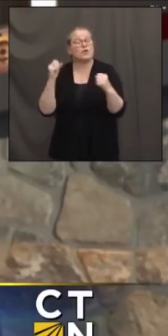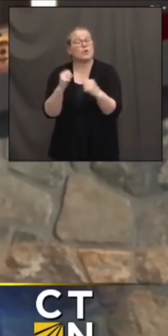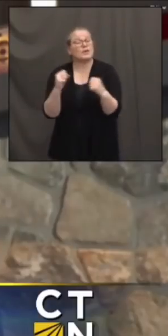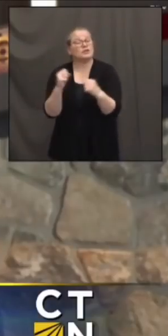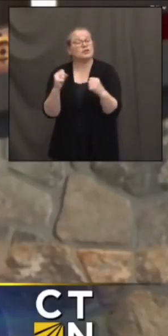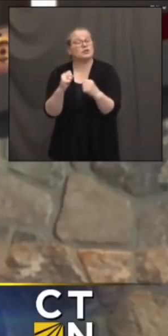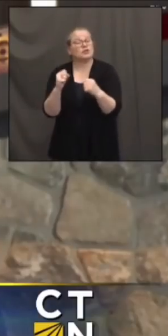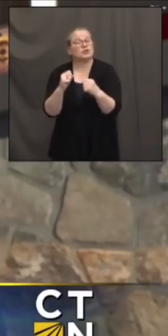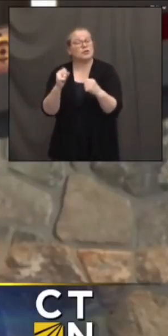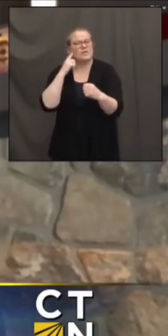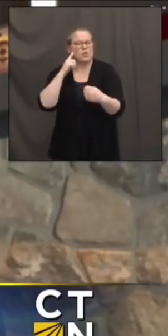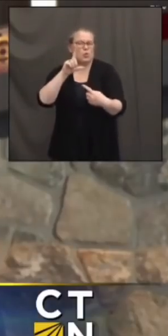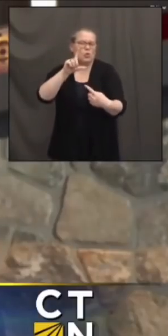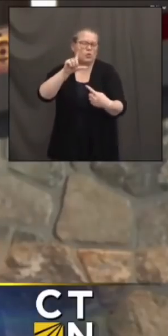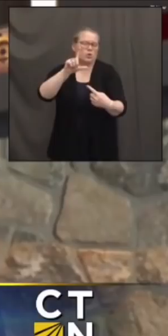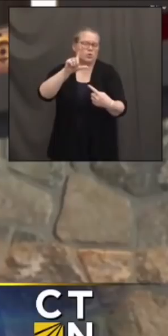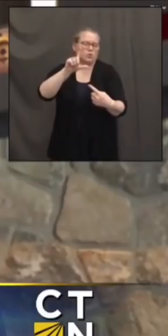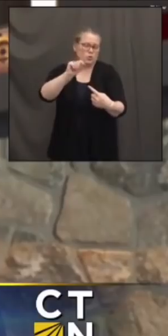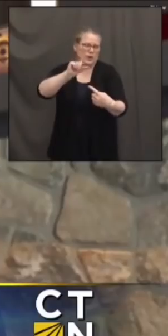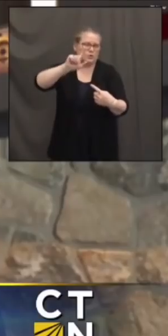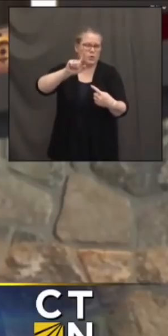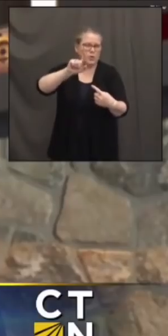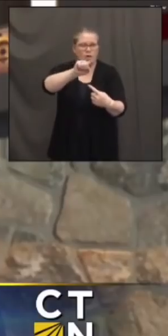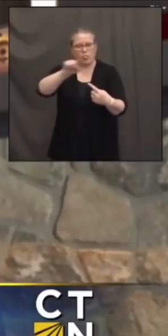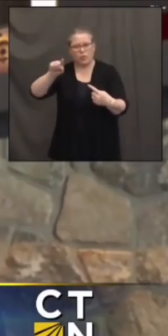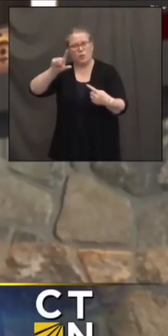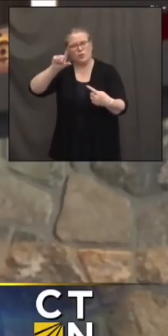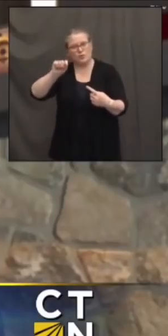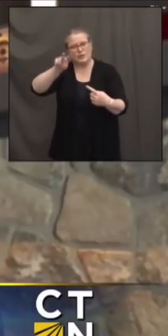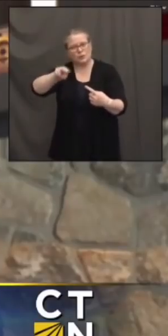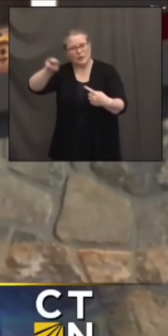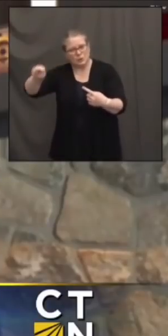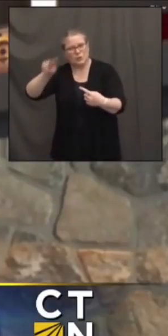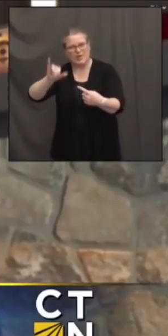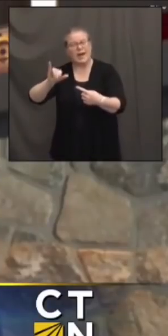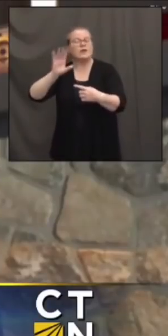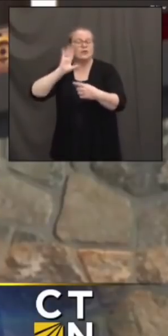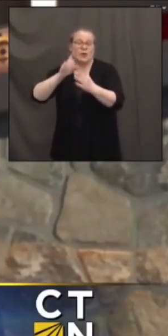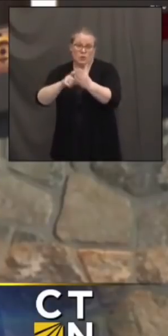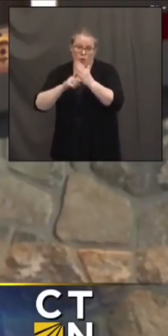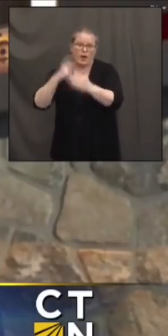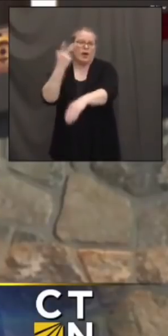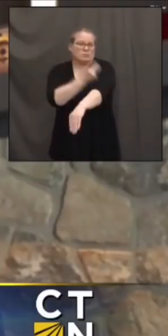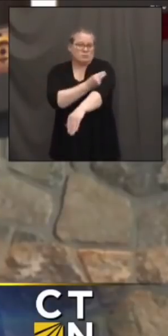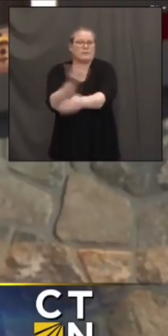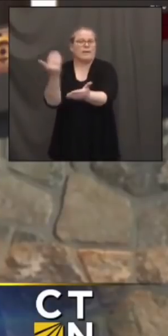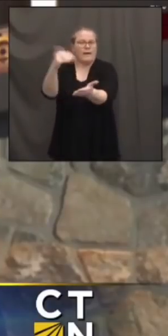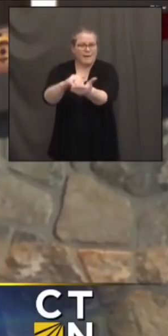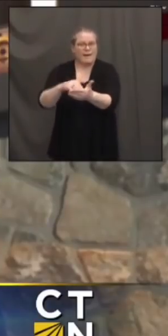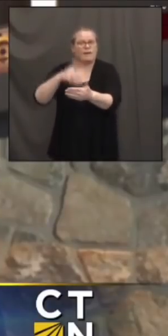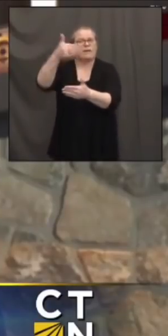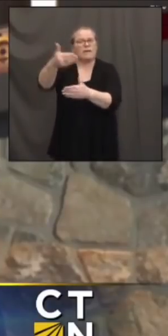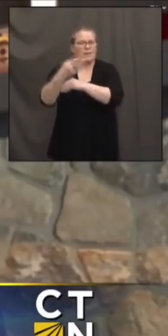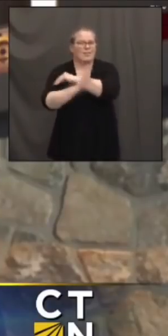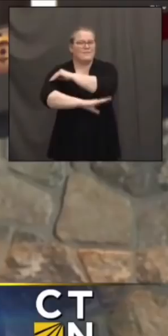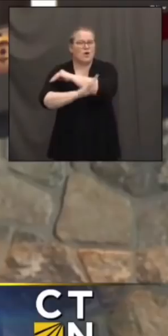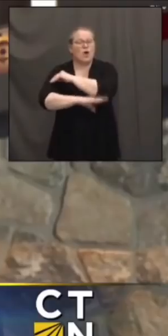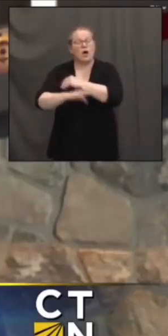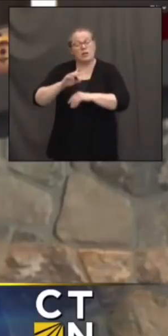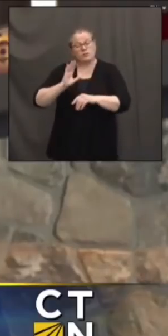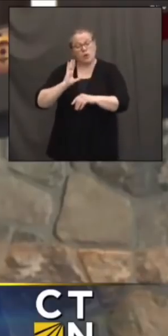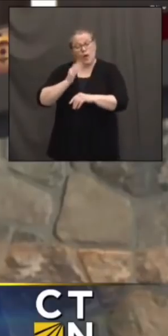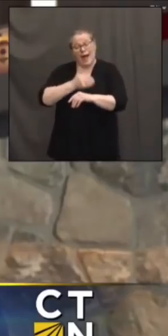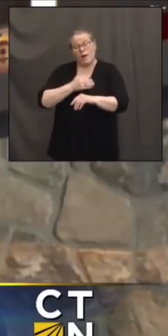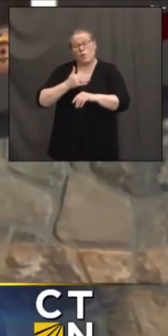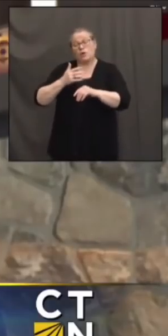season, and that would require them to get a booster with the third dose of the vaccine. So I think if the clinical trial data looks strong in terms of that